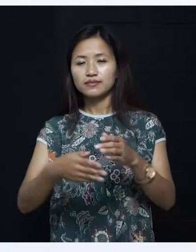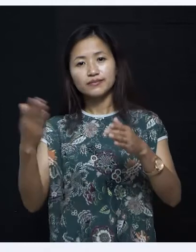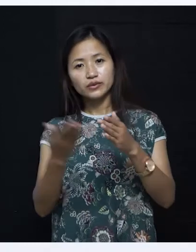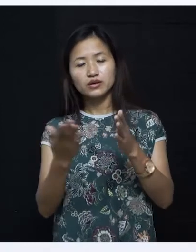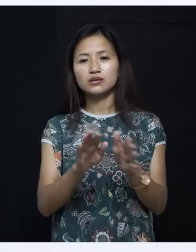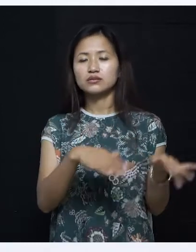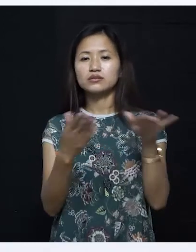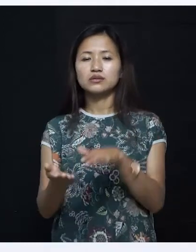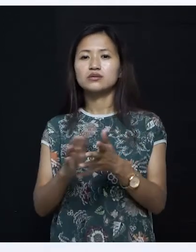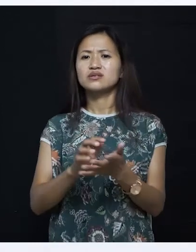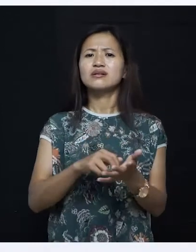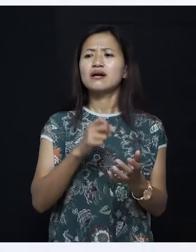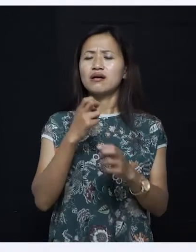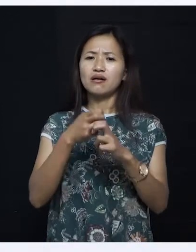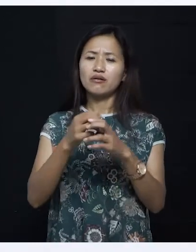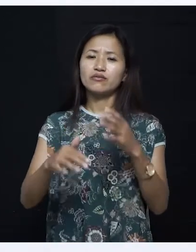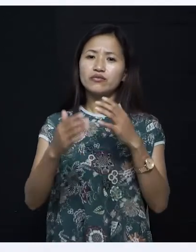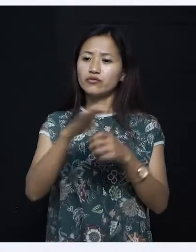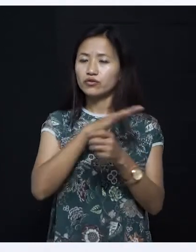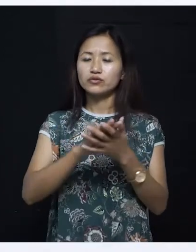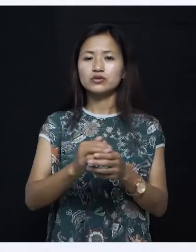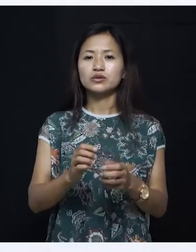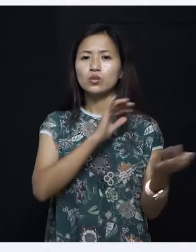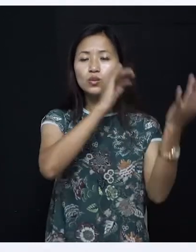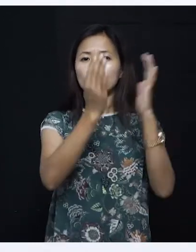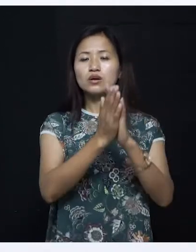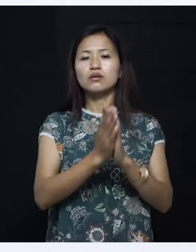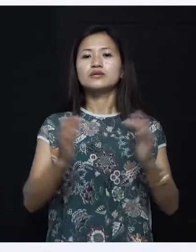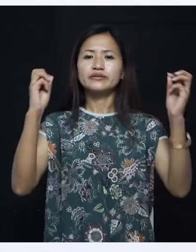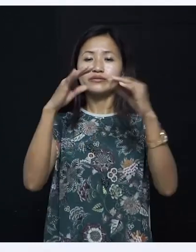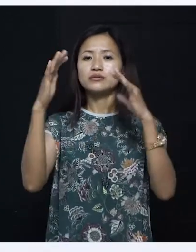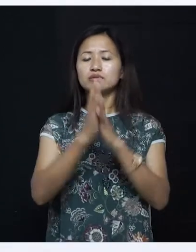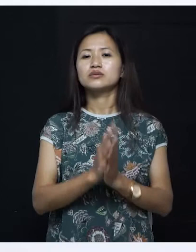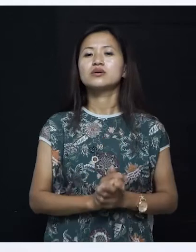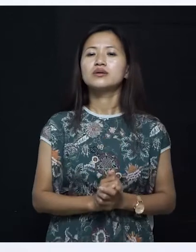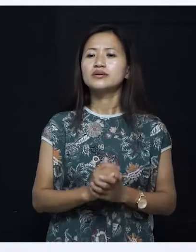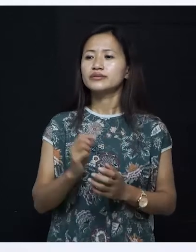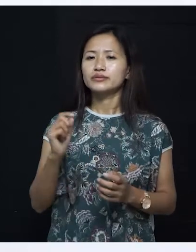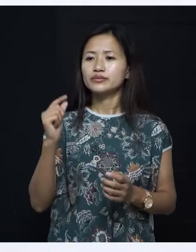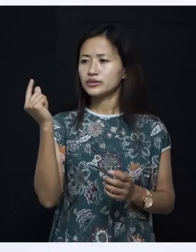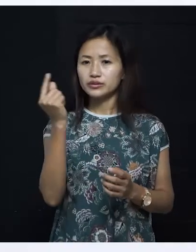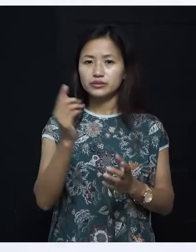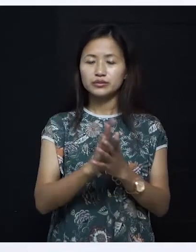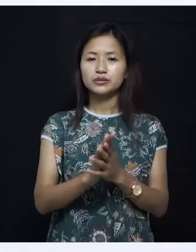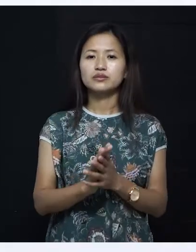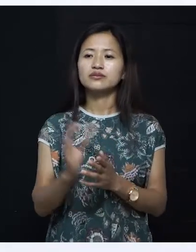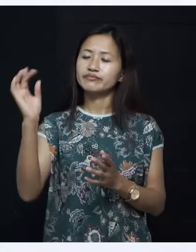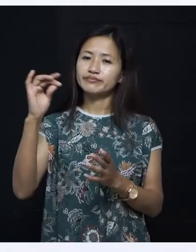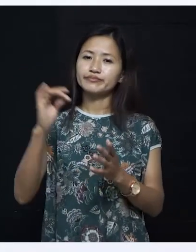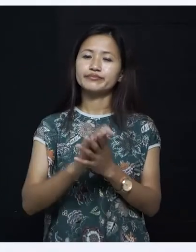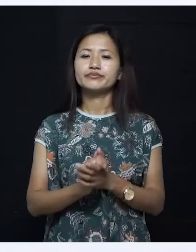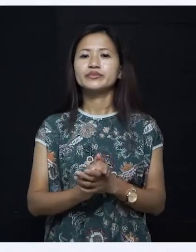the environment or to the world. Then recycle means try to use it, recycle again. For